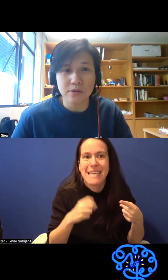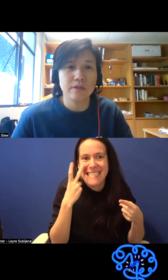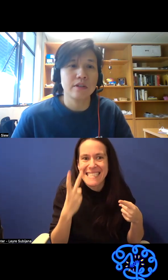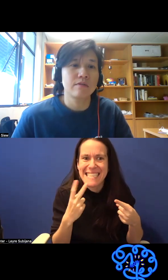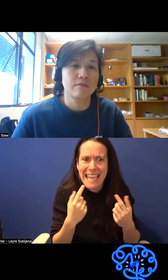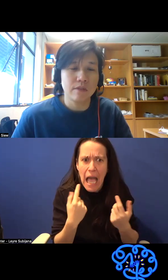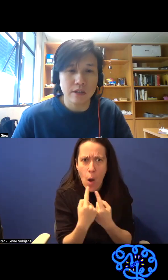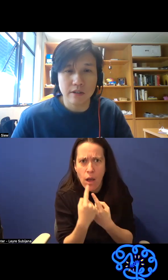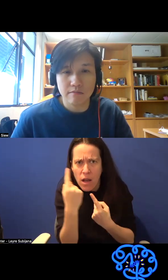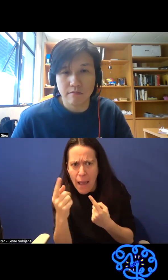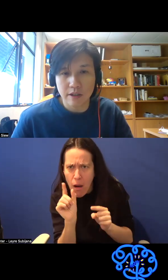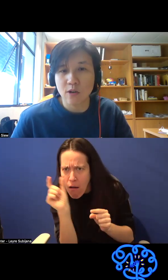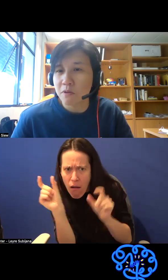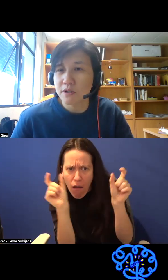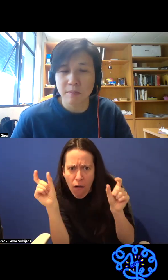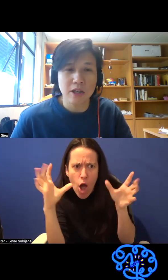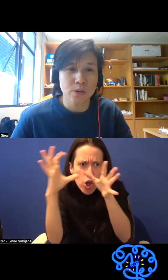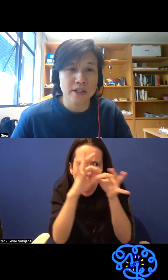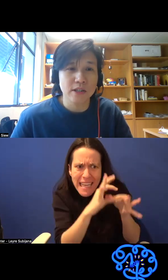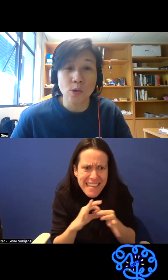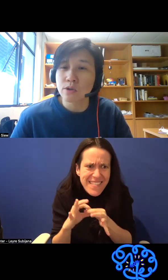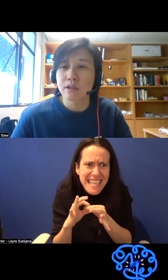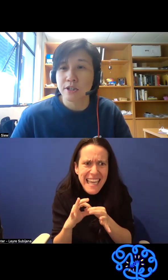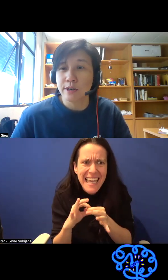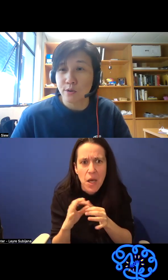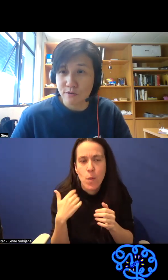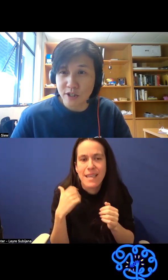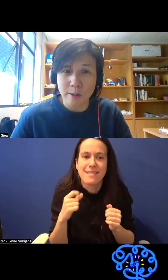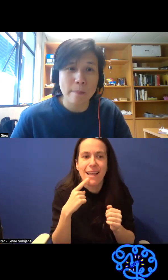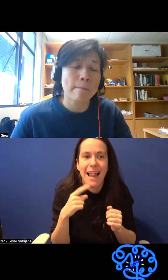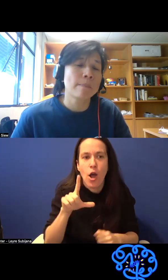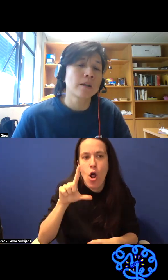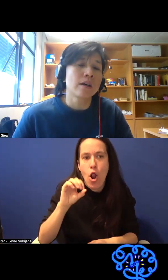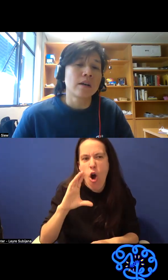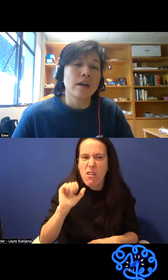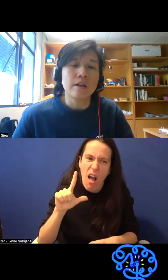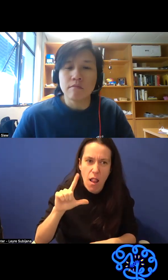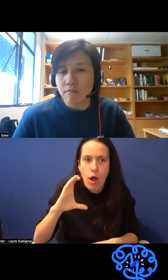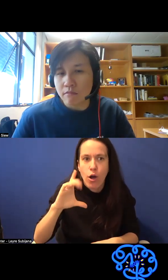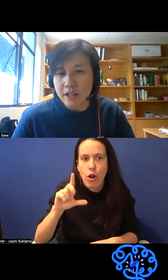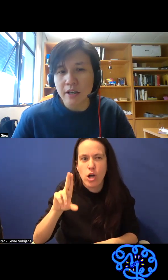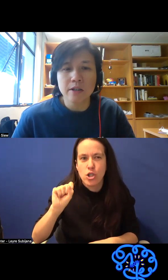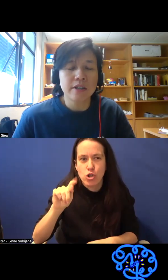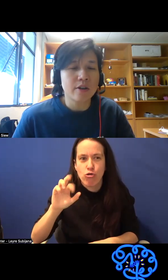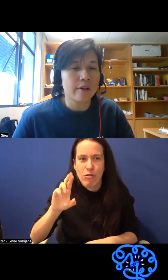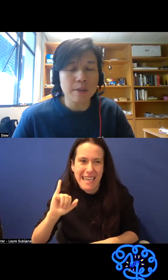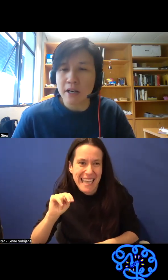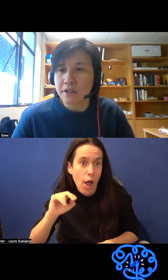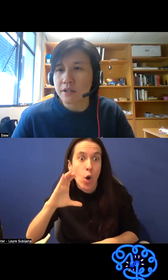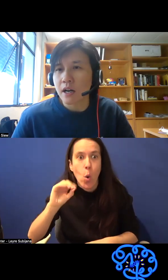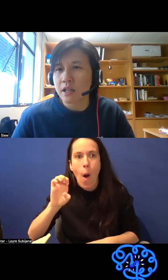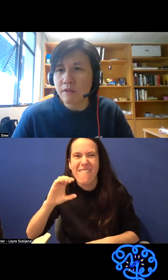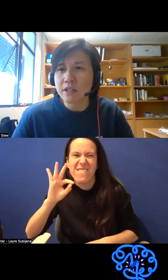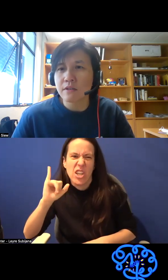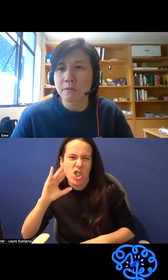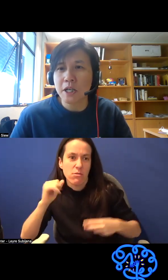of the node. We can compute something known as local clustering coefficient. And these other centrality